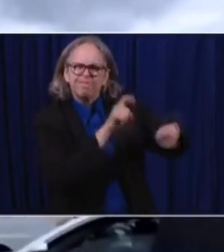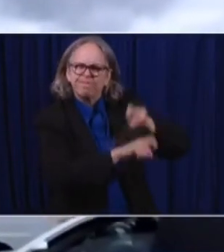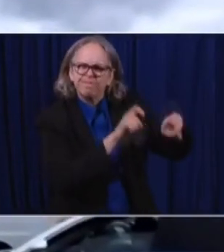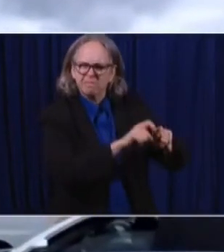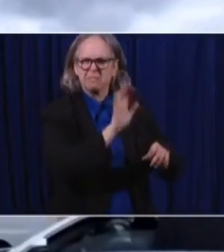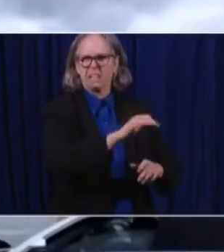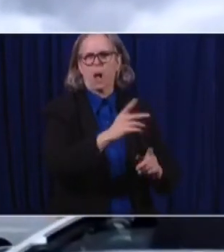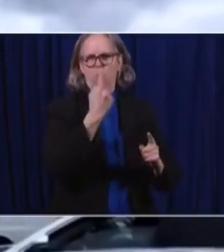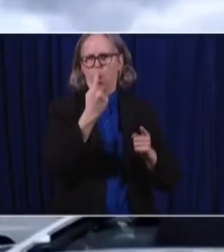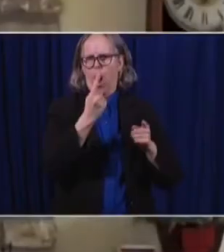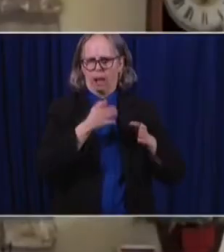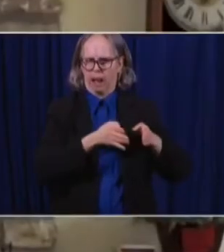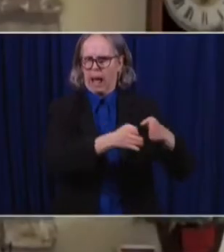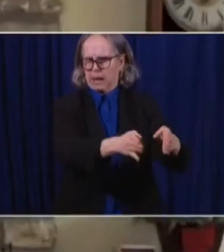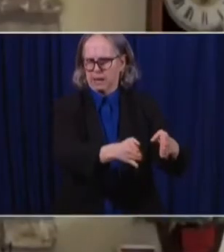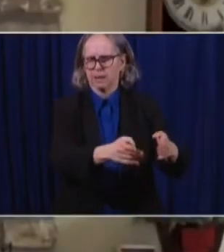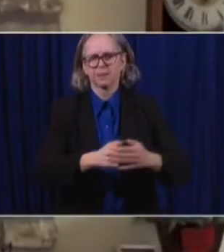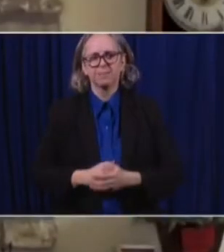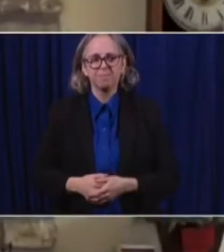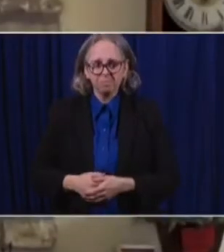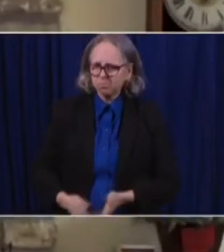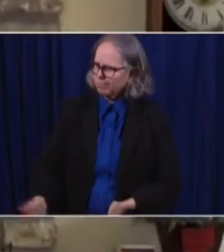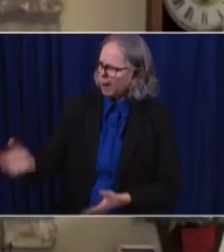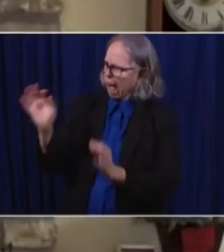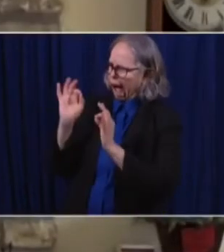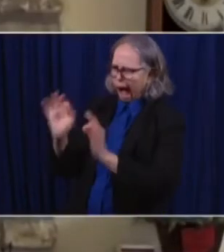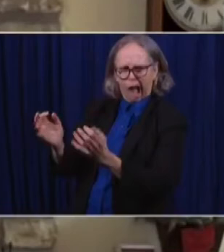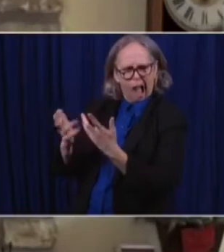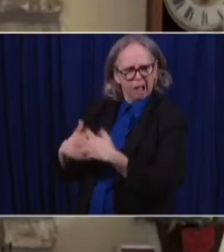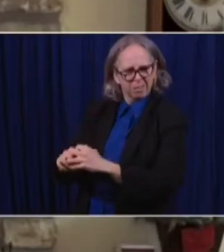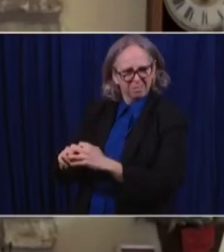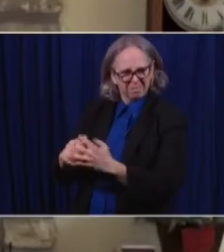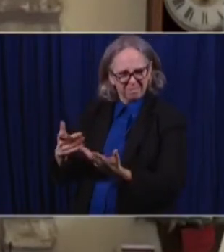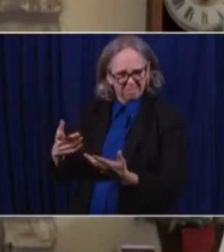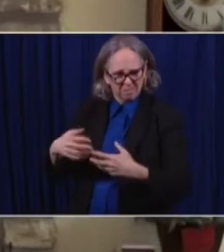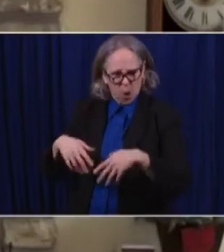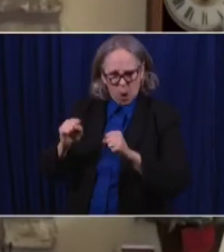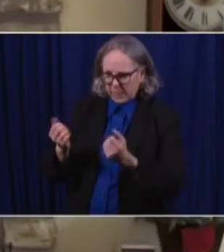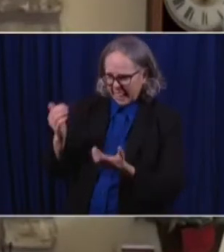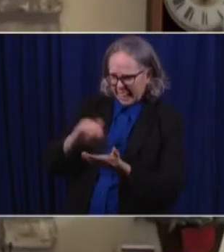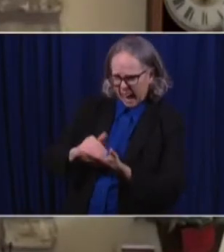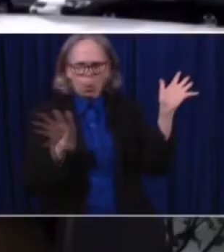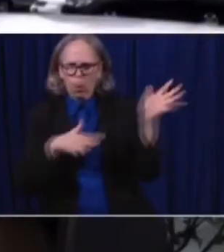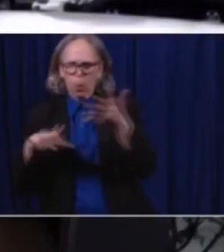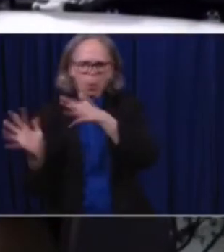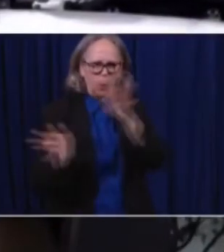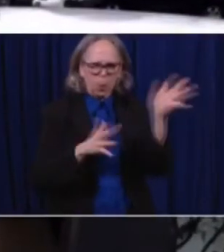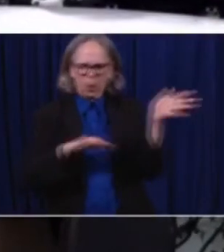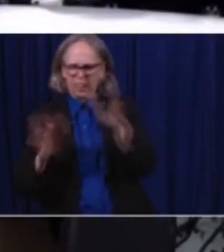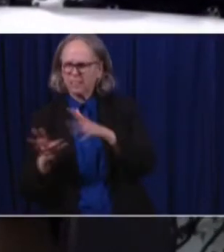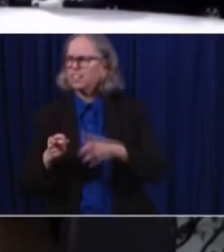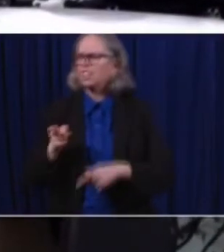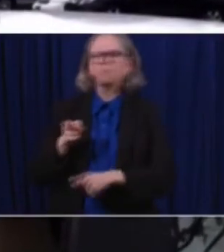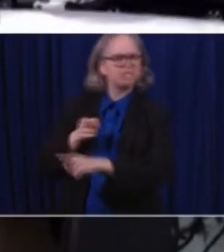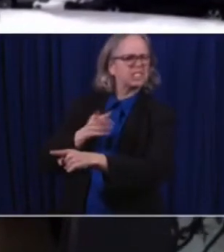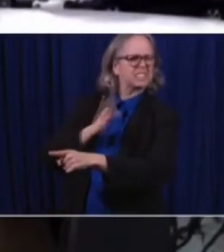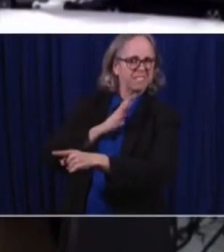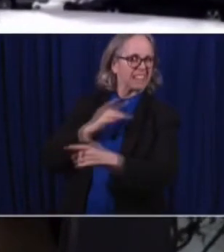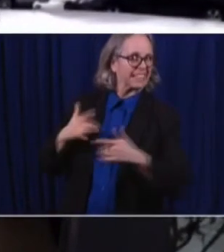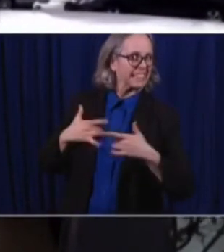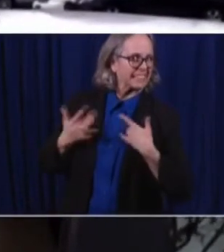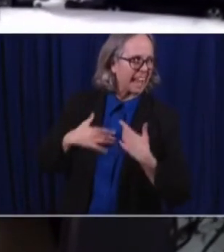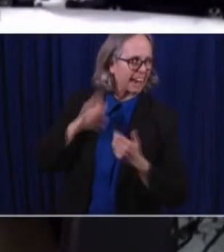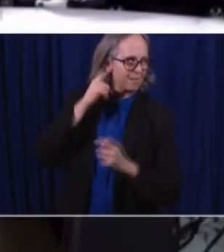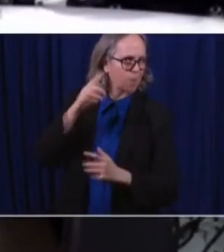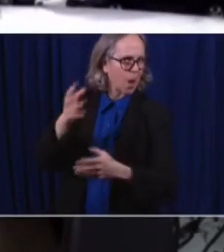Ohio to set aside enough doses to give a shot to every nursing home resident and staff member in the state. Now, not everyone within these facilities has opted to get